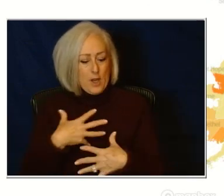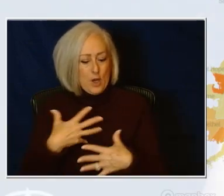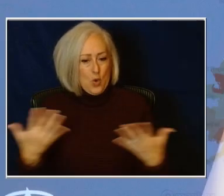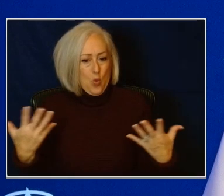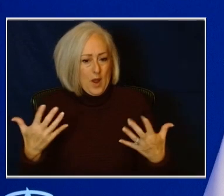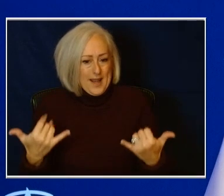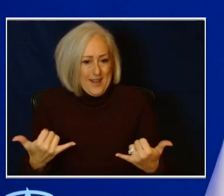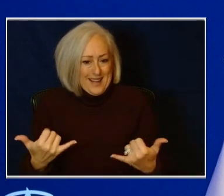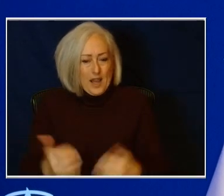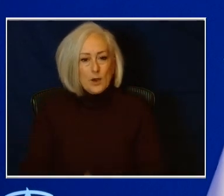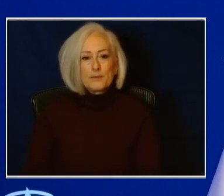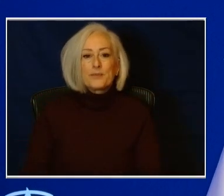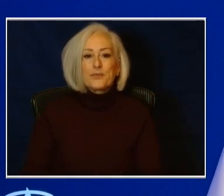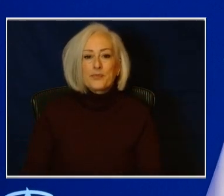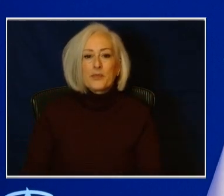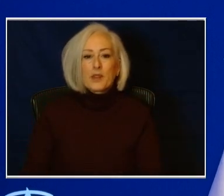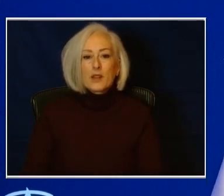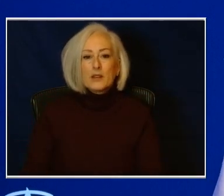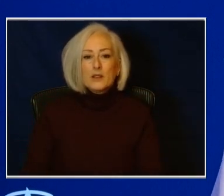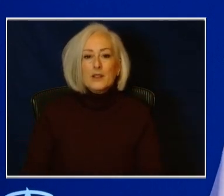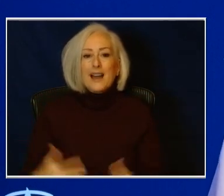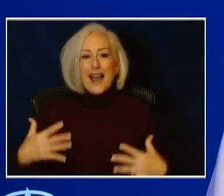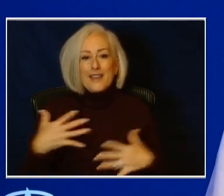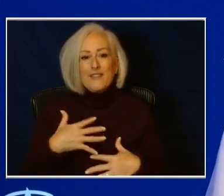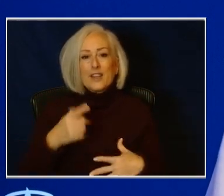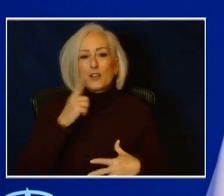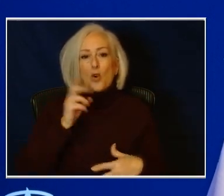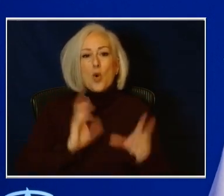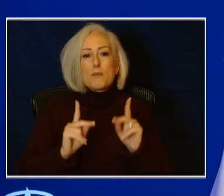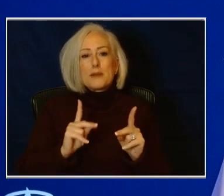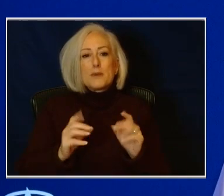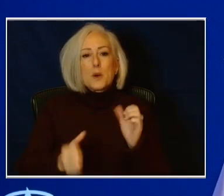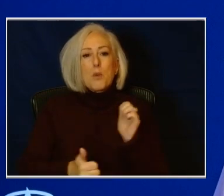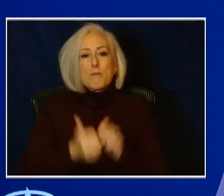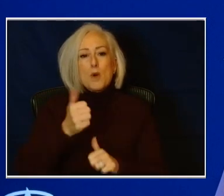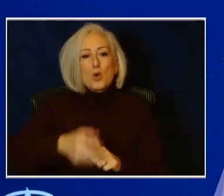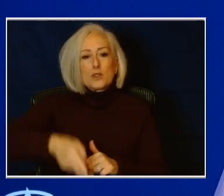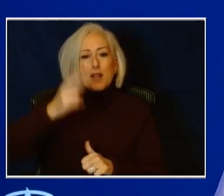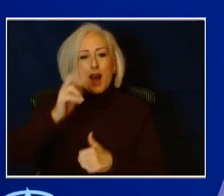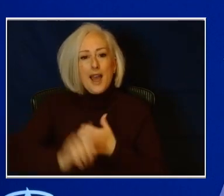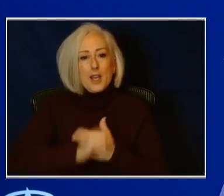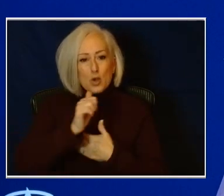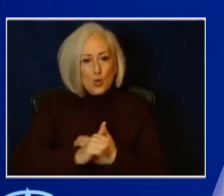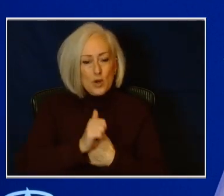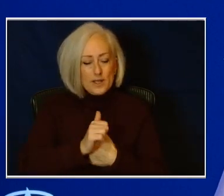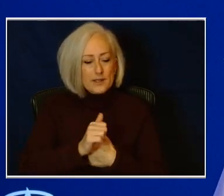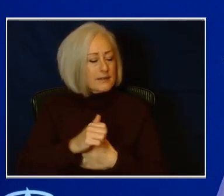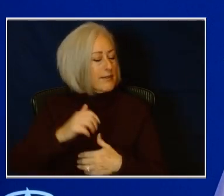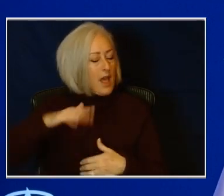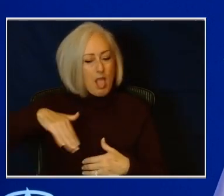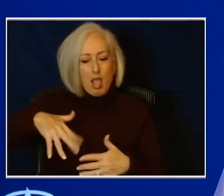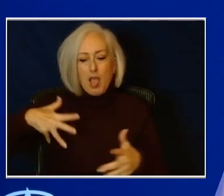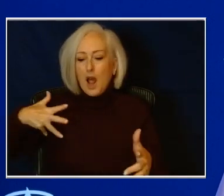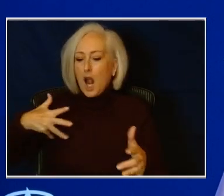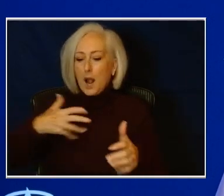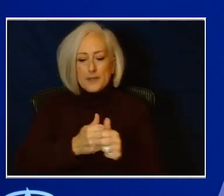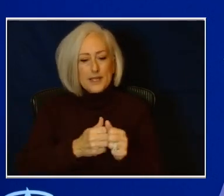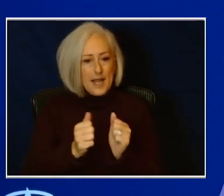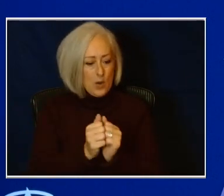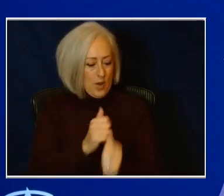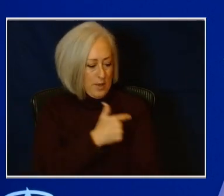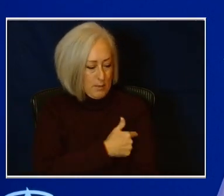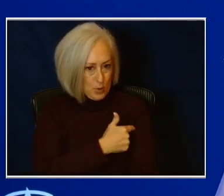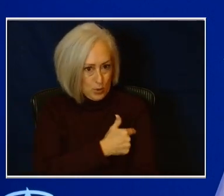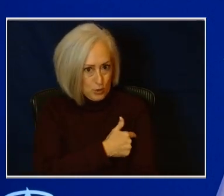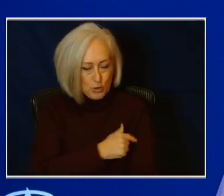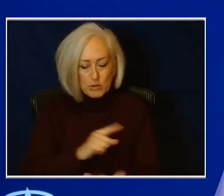I fear those people that are at highest risk of hospitalization, who are not, number one, up to date with their boosters, number two, not getting tested early so they can get